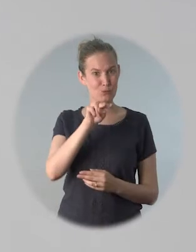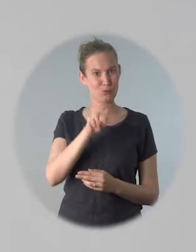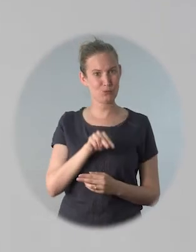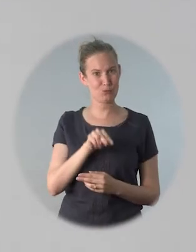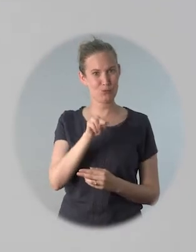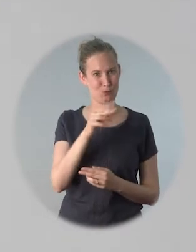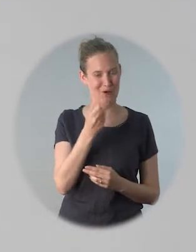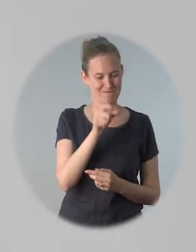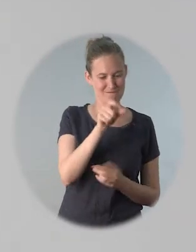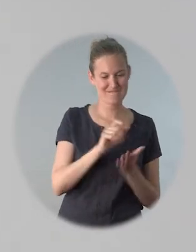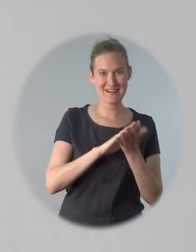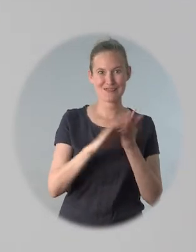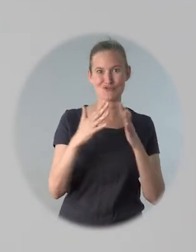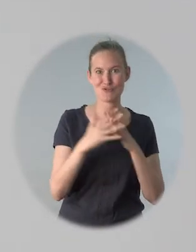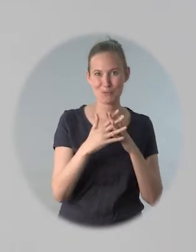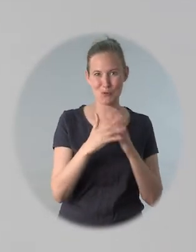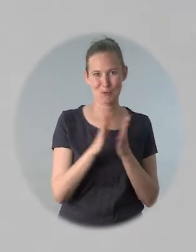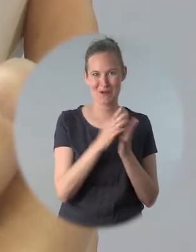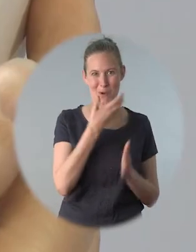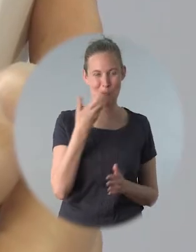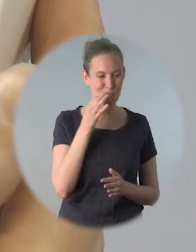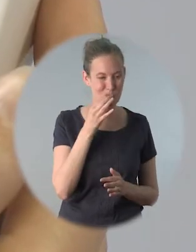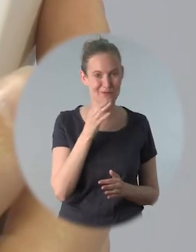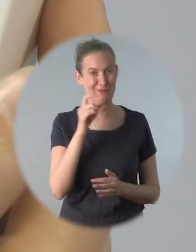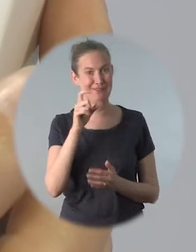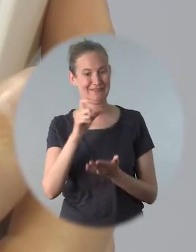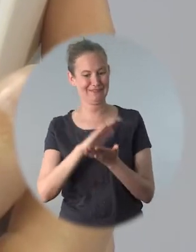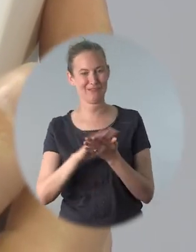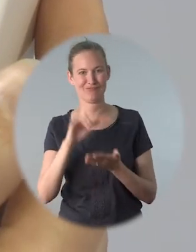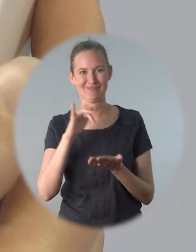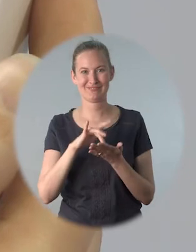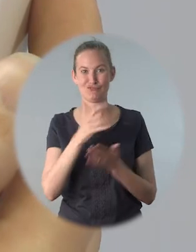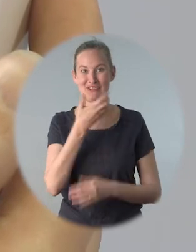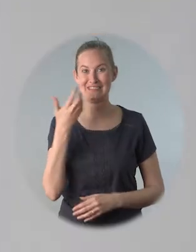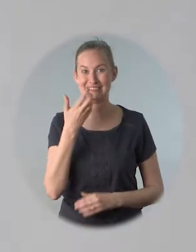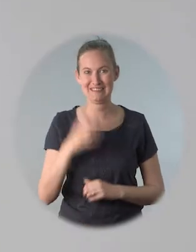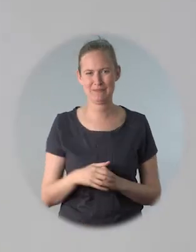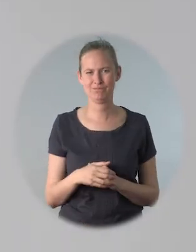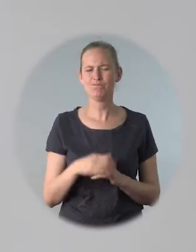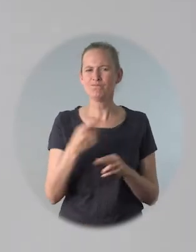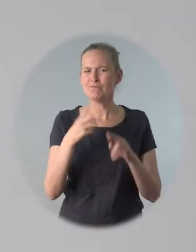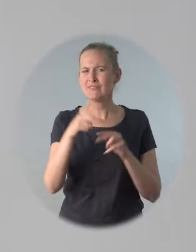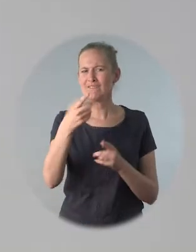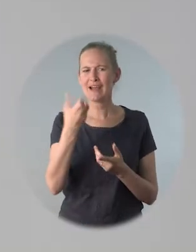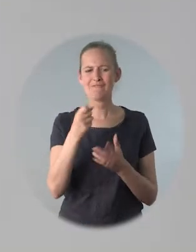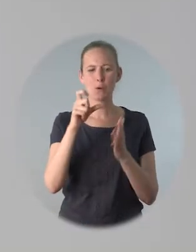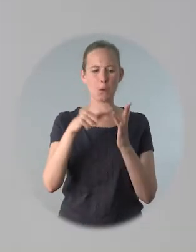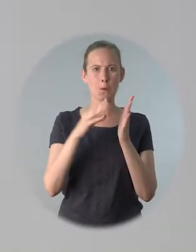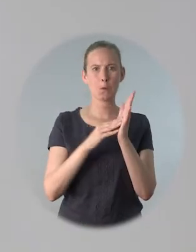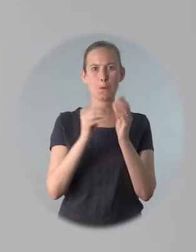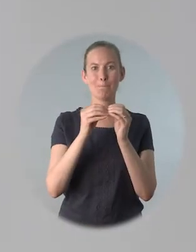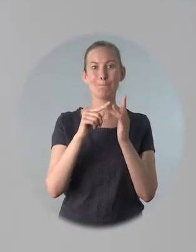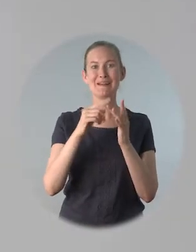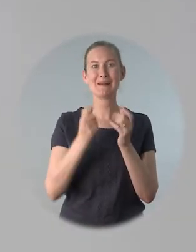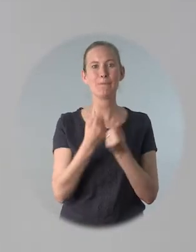two sliders here. HW stands for hot water and CH, central heating. If you've got a combi boiler that